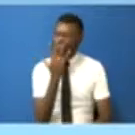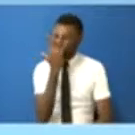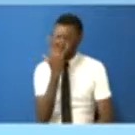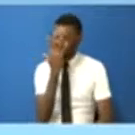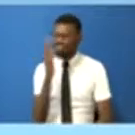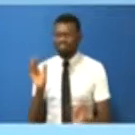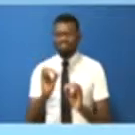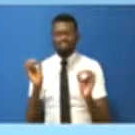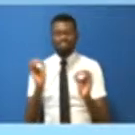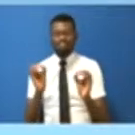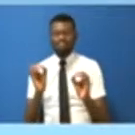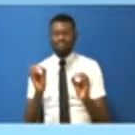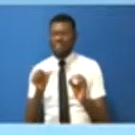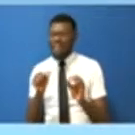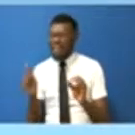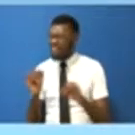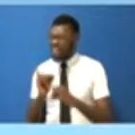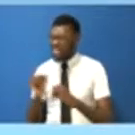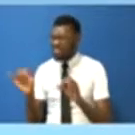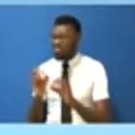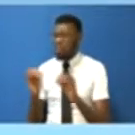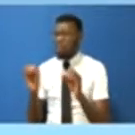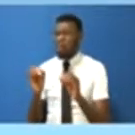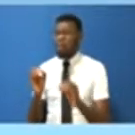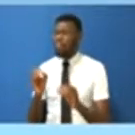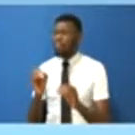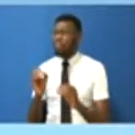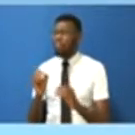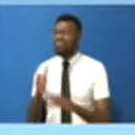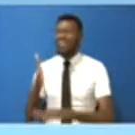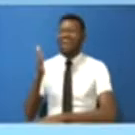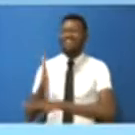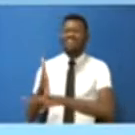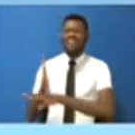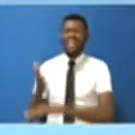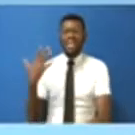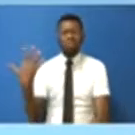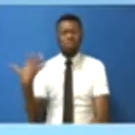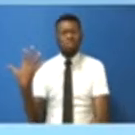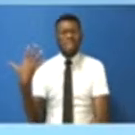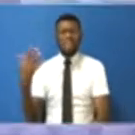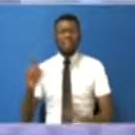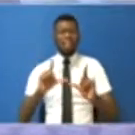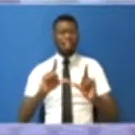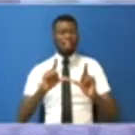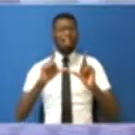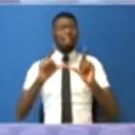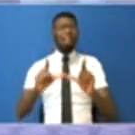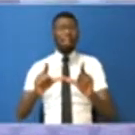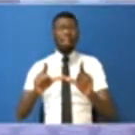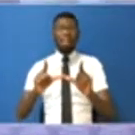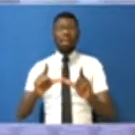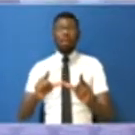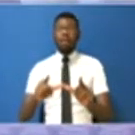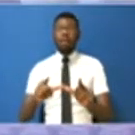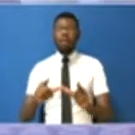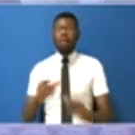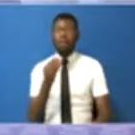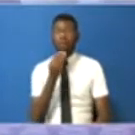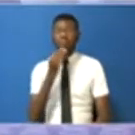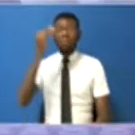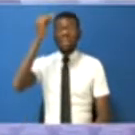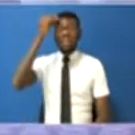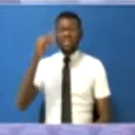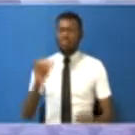you what is not integrity is uttering false documents and then standing here and saying i have integrity